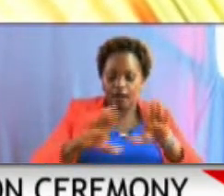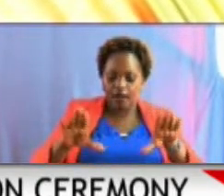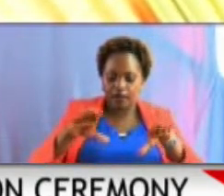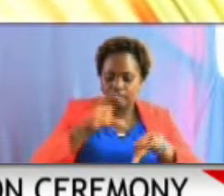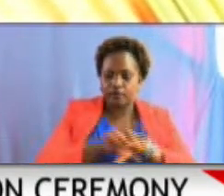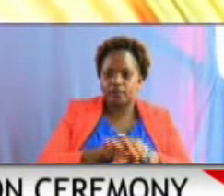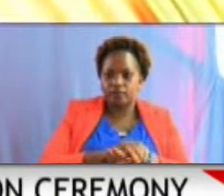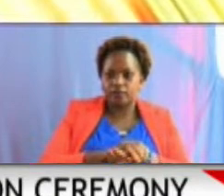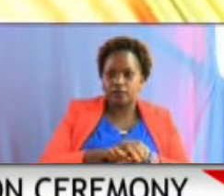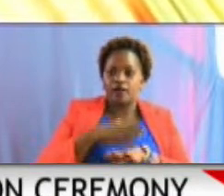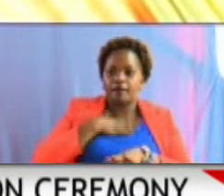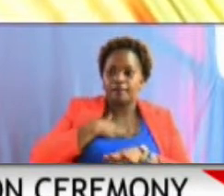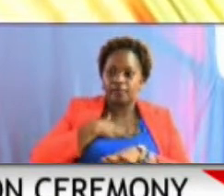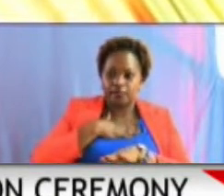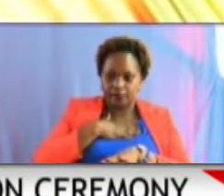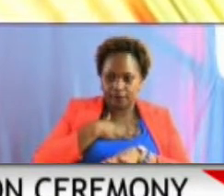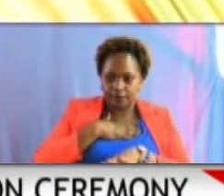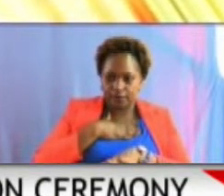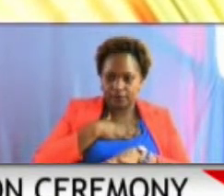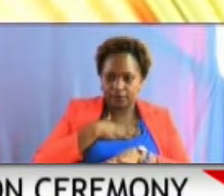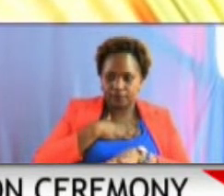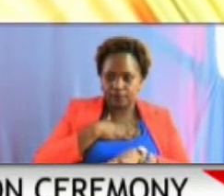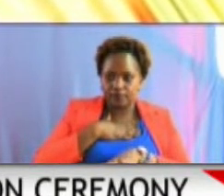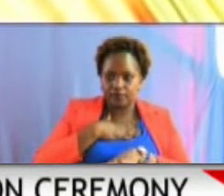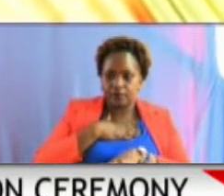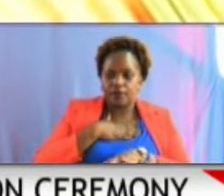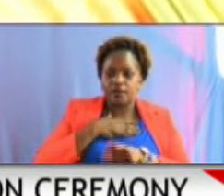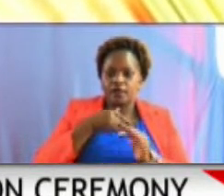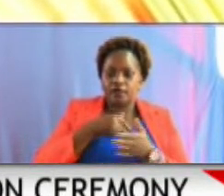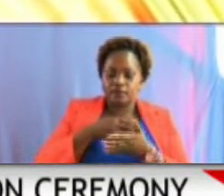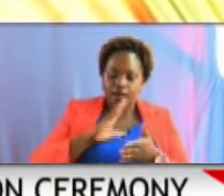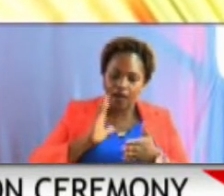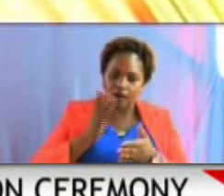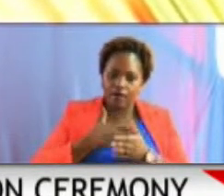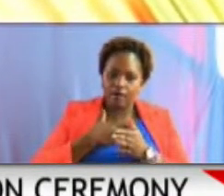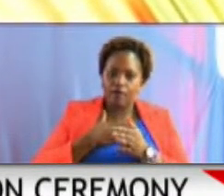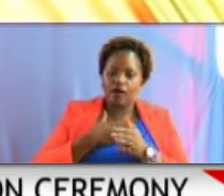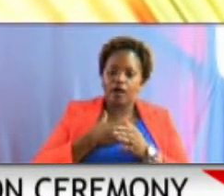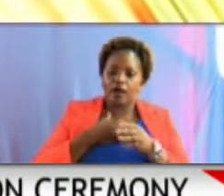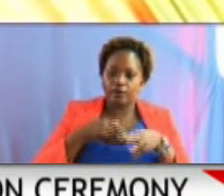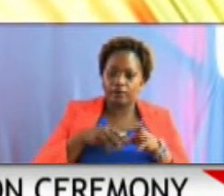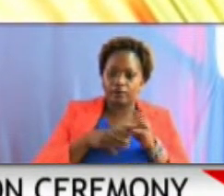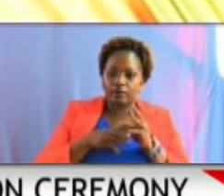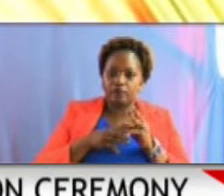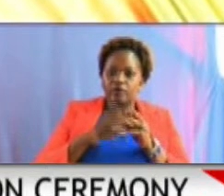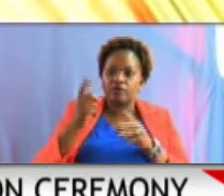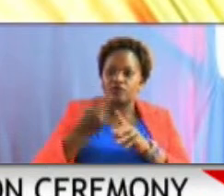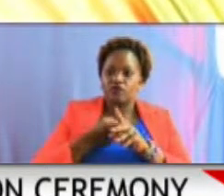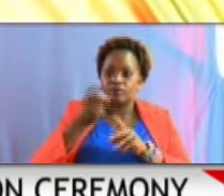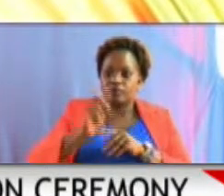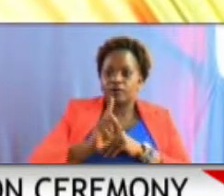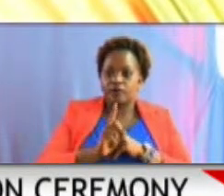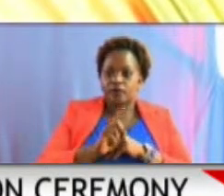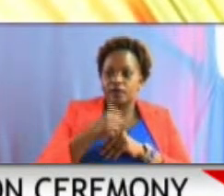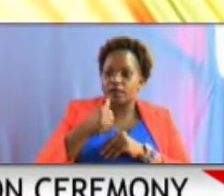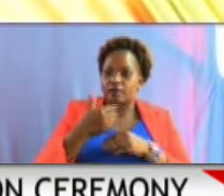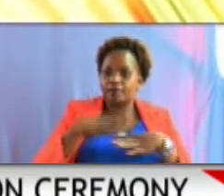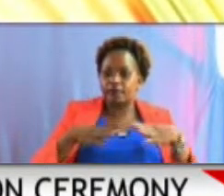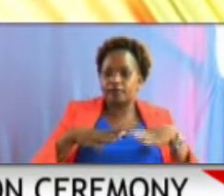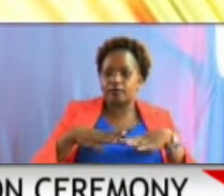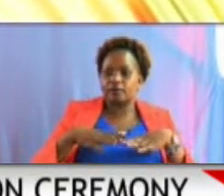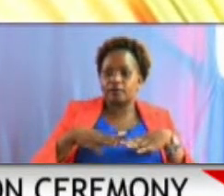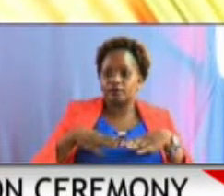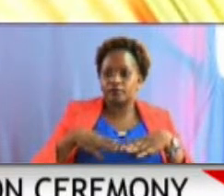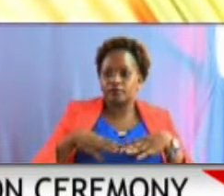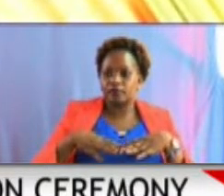be allocated. And therefore, please, it's our order from the ministry that anybody who is squatting